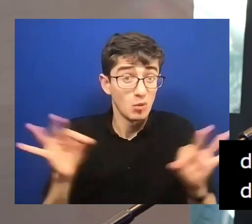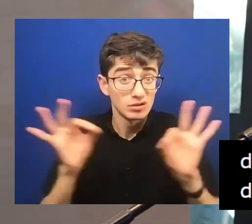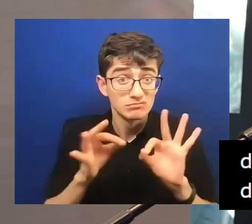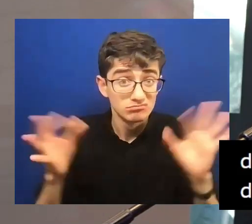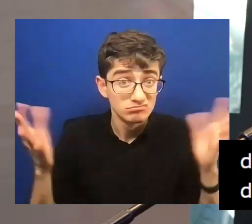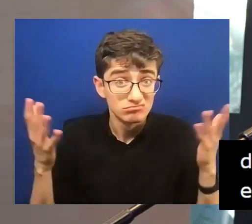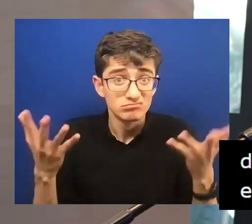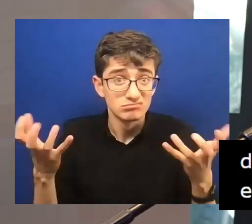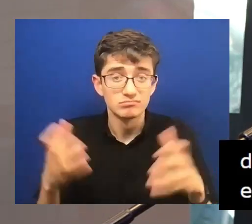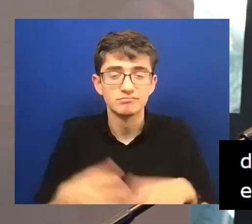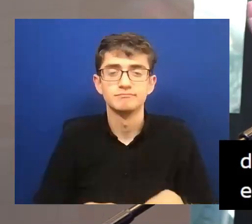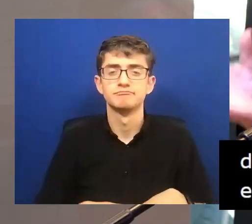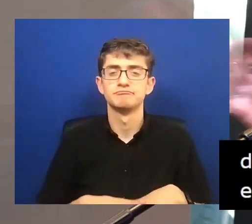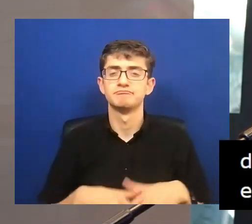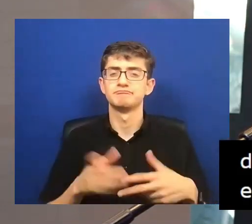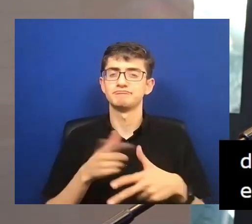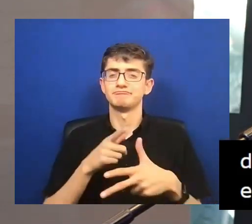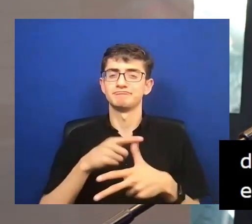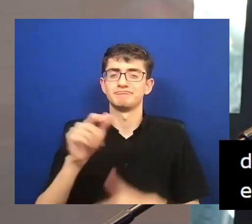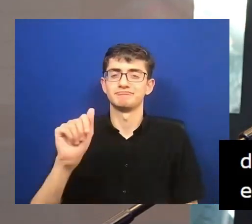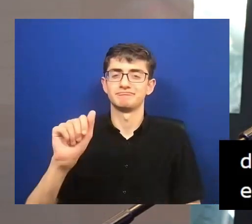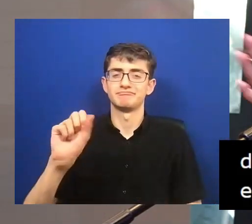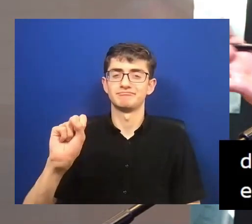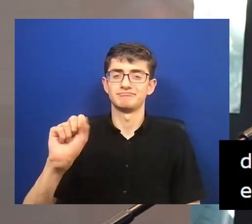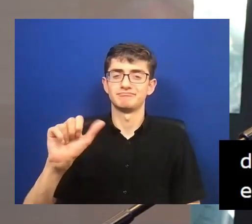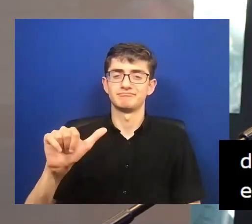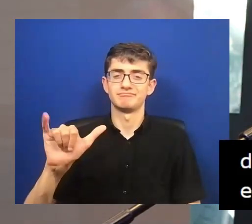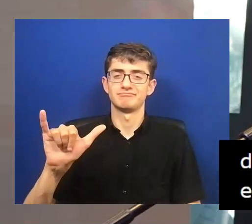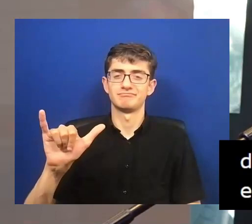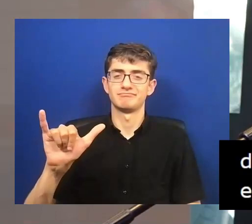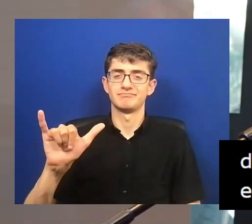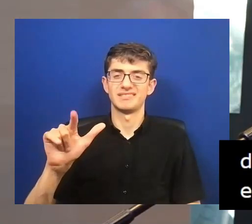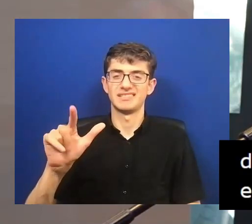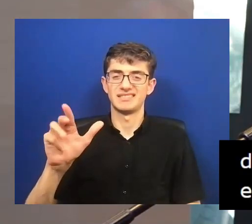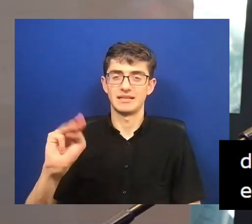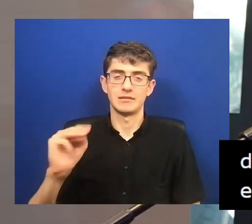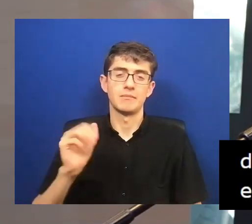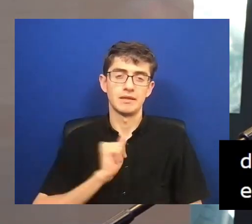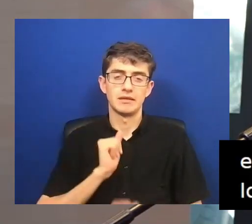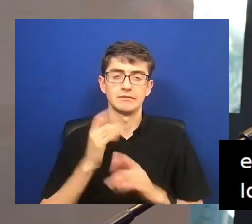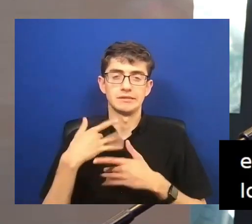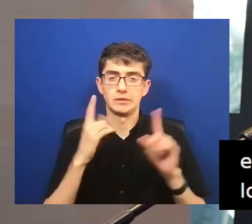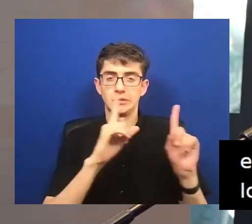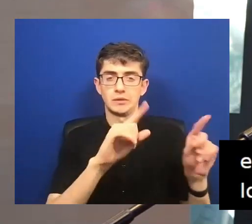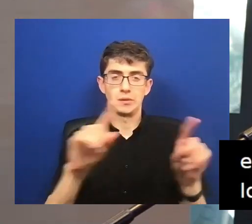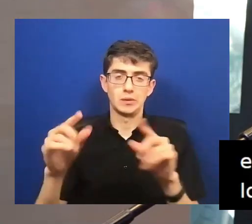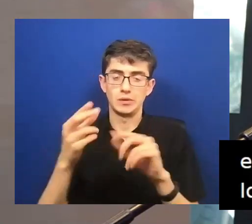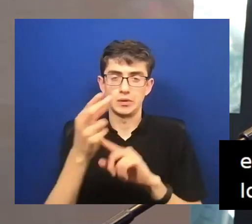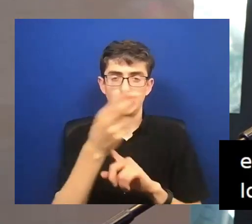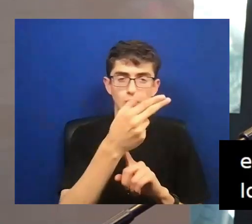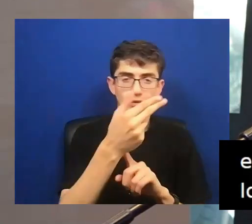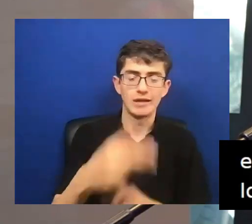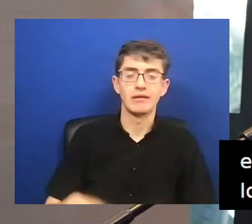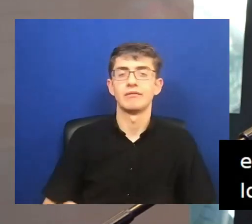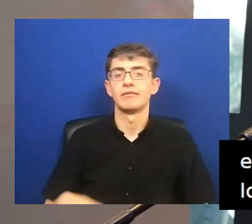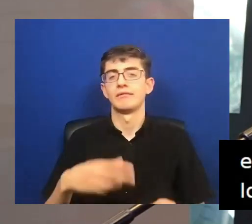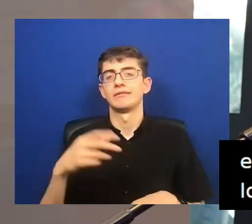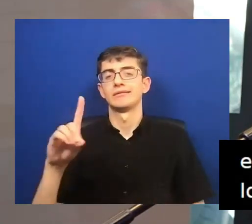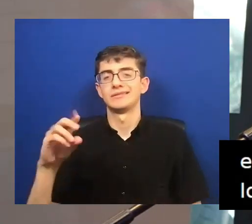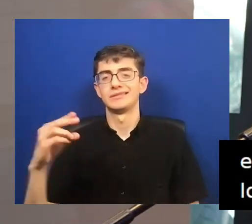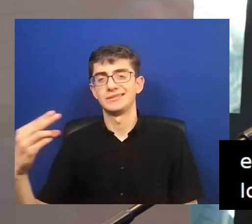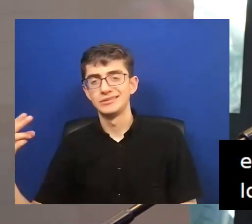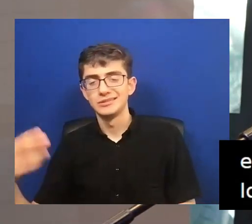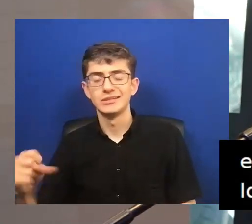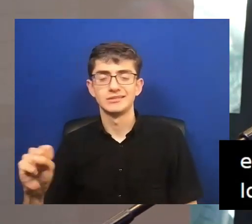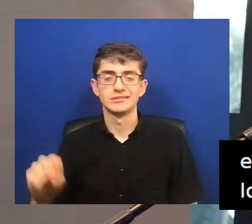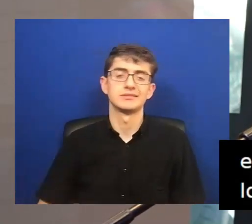the asylums. I'm in all the hotels. I go constantly, both to the HERCs and the DHSs. Not